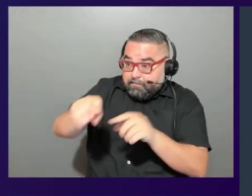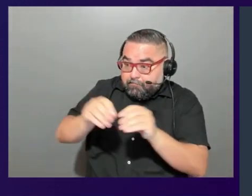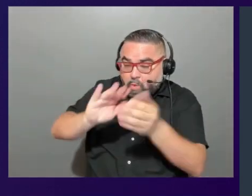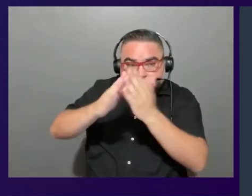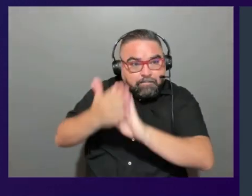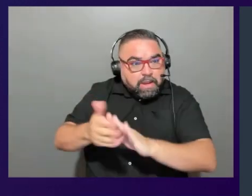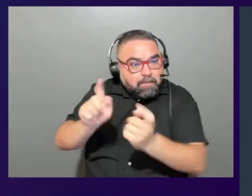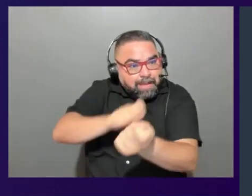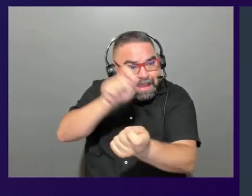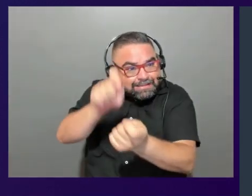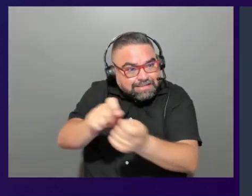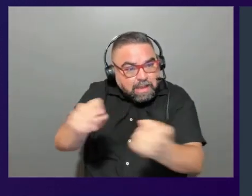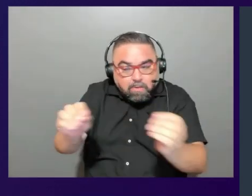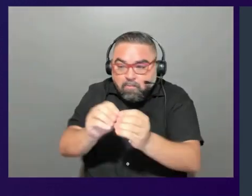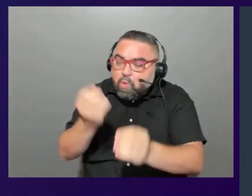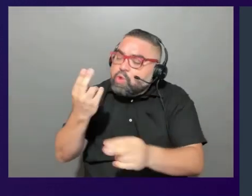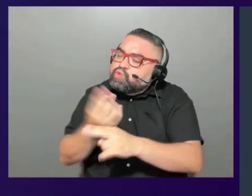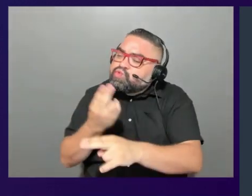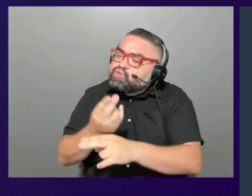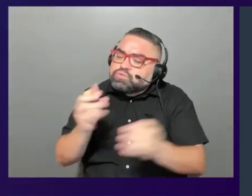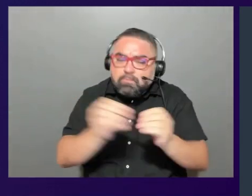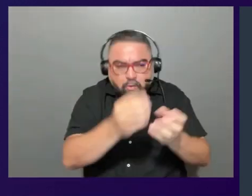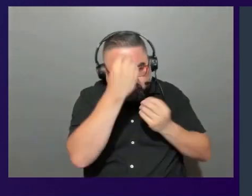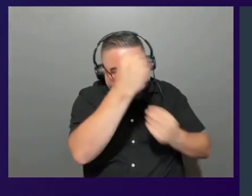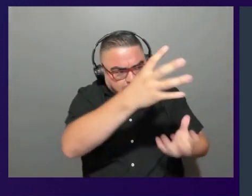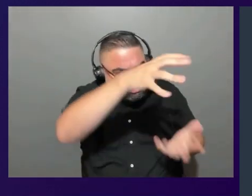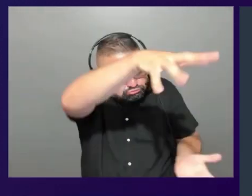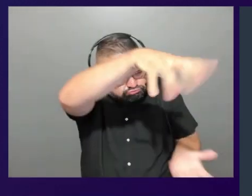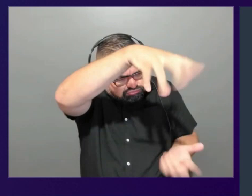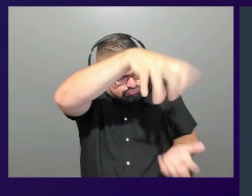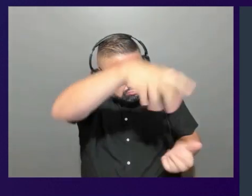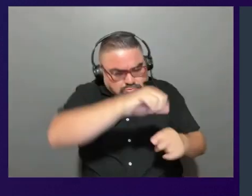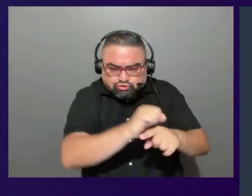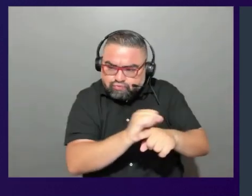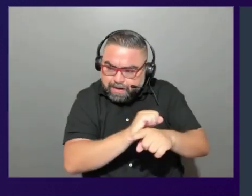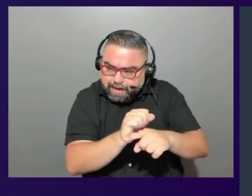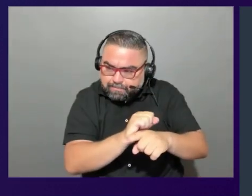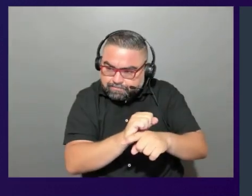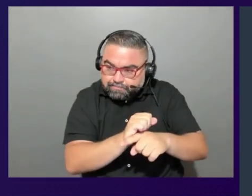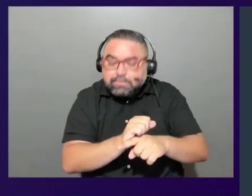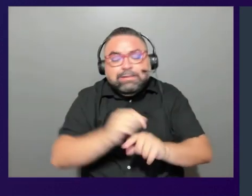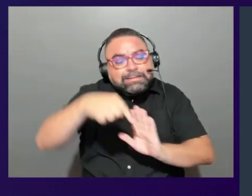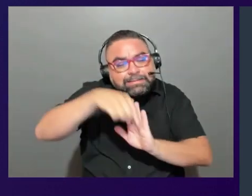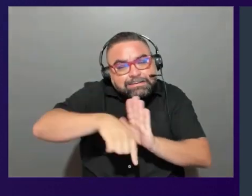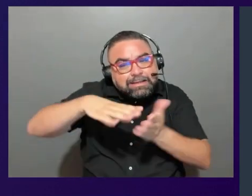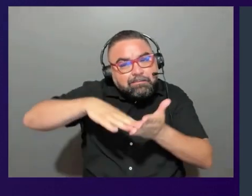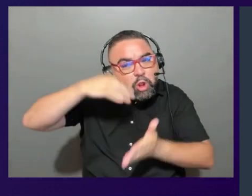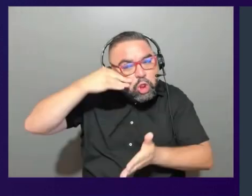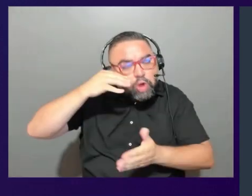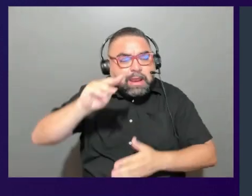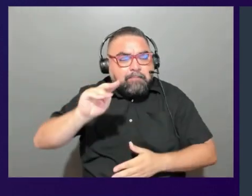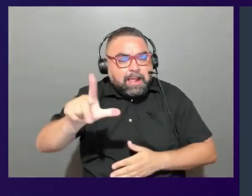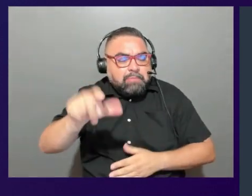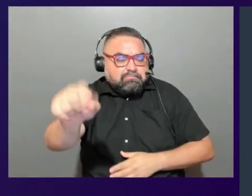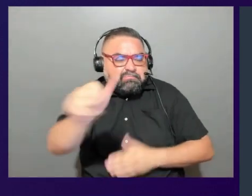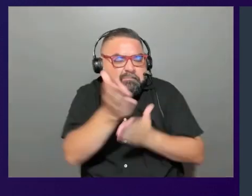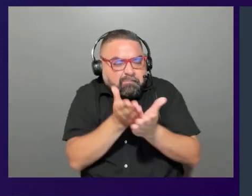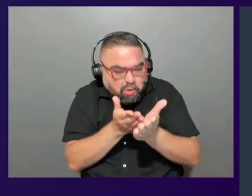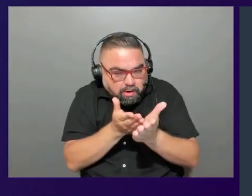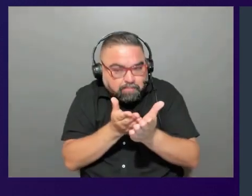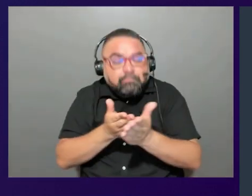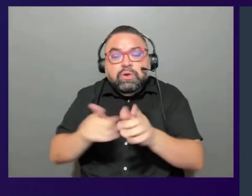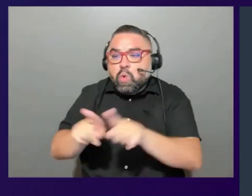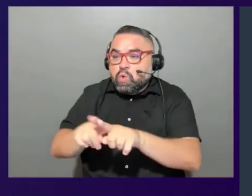use larger data sets to train on. Diving down the stack, deep learning is a subset of ML that is based on our understanding of how the brain